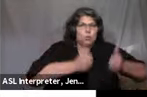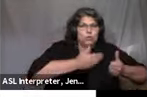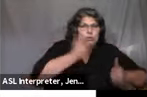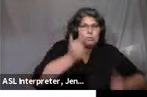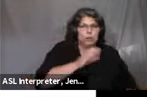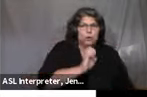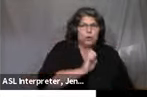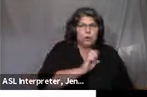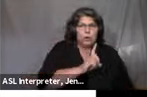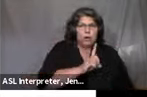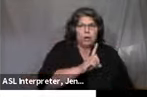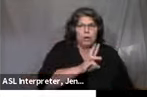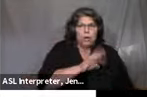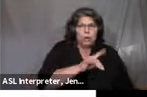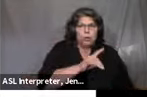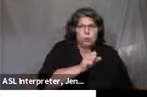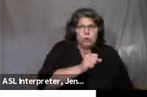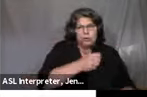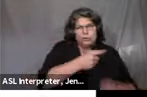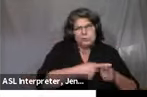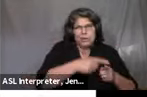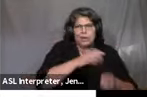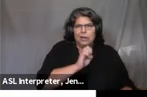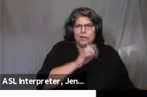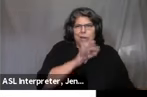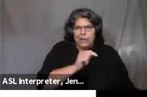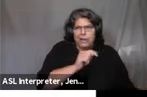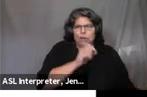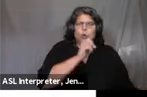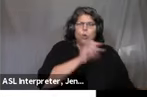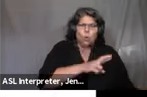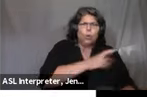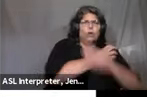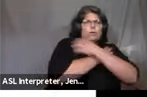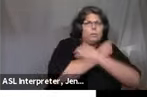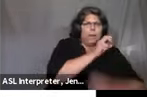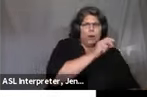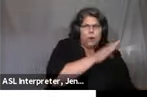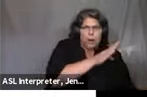Elliott, or the Bear Cub Way alternatives now,